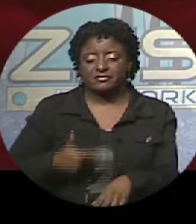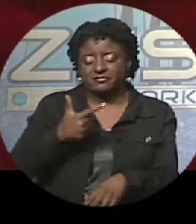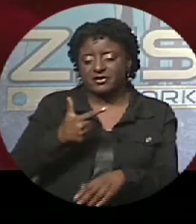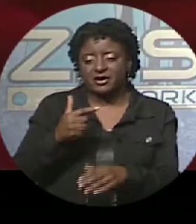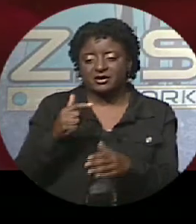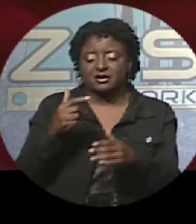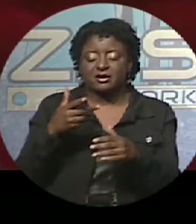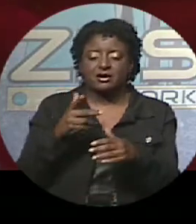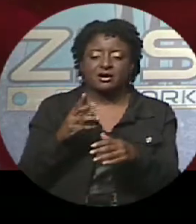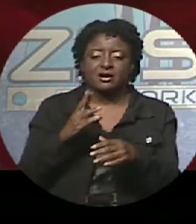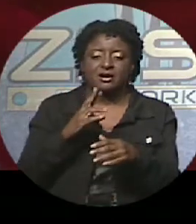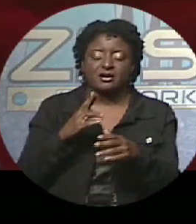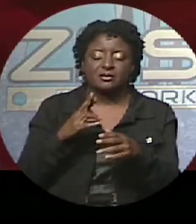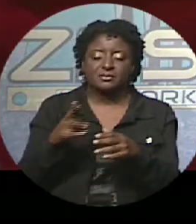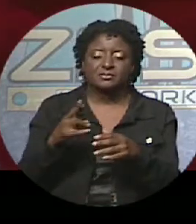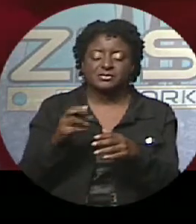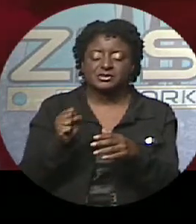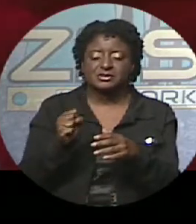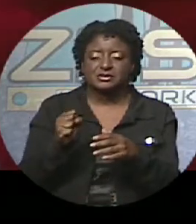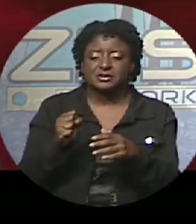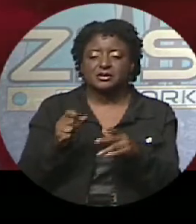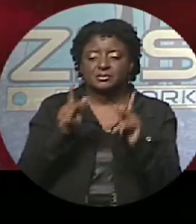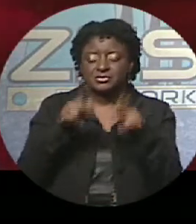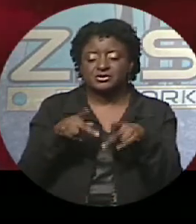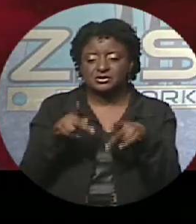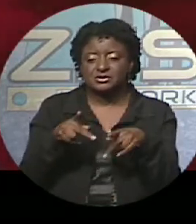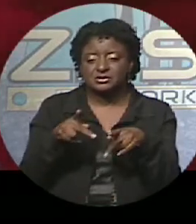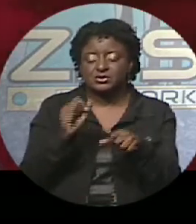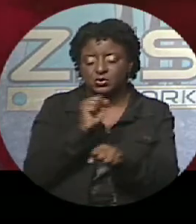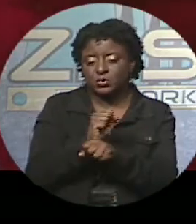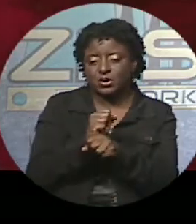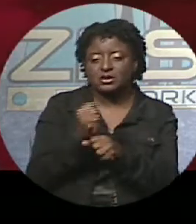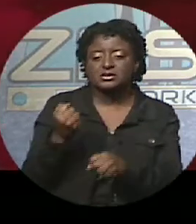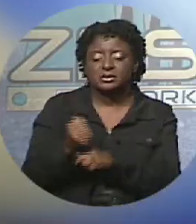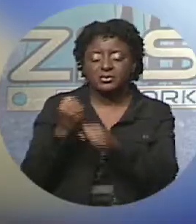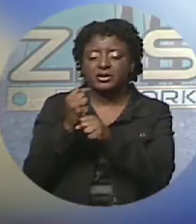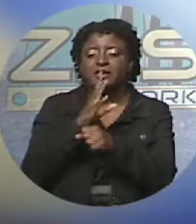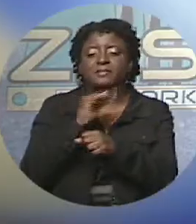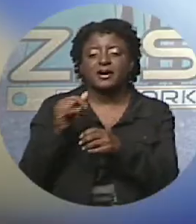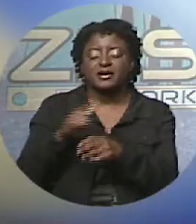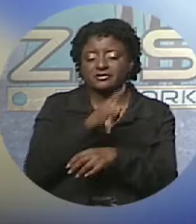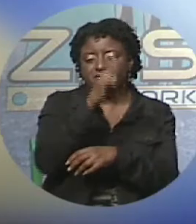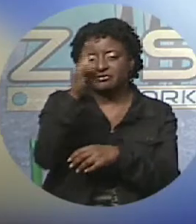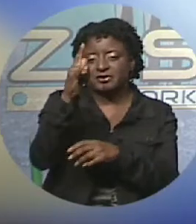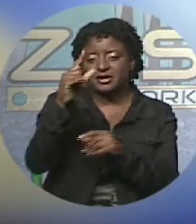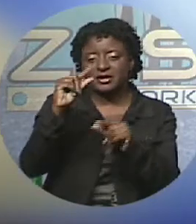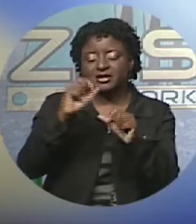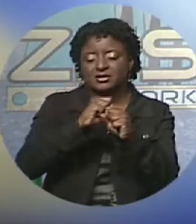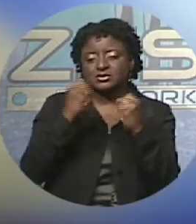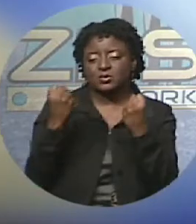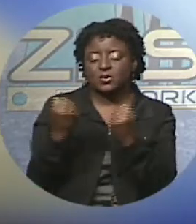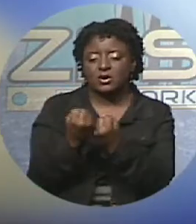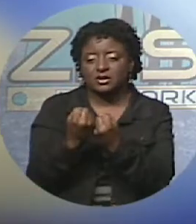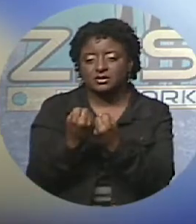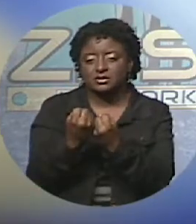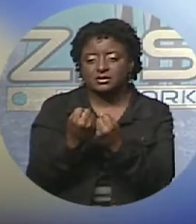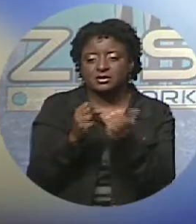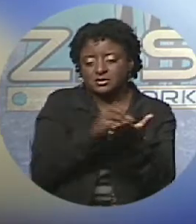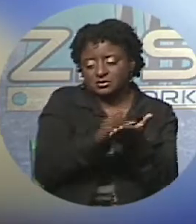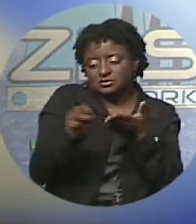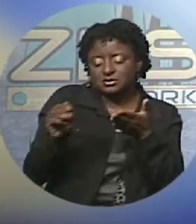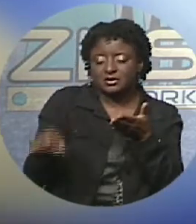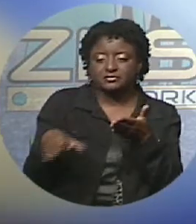and ammunition. The work is supported by our flying squad. The confiscated assets fund